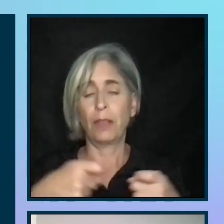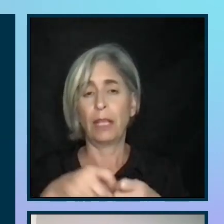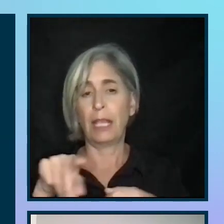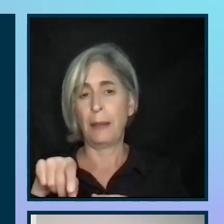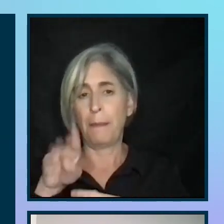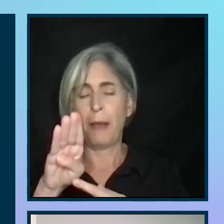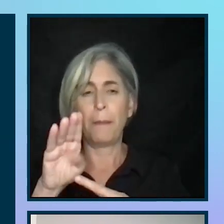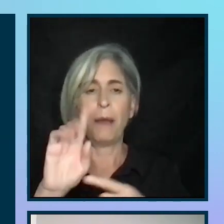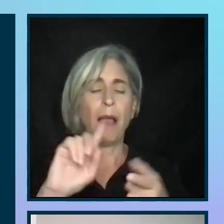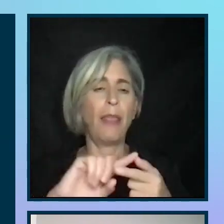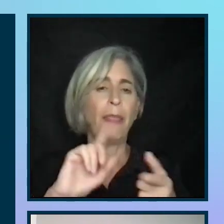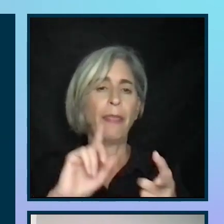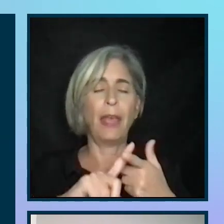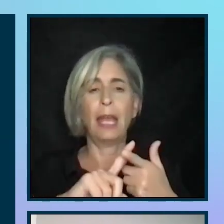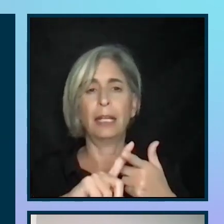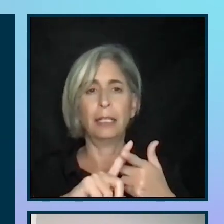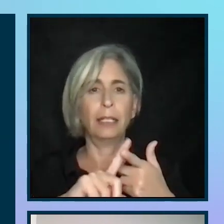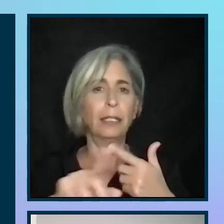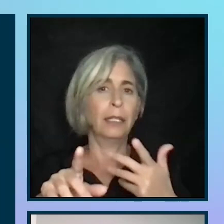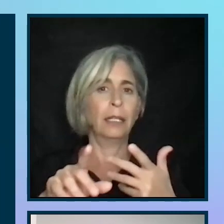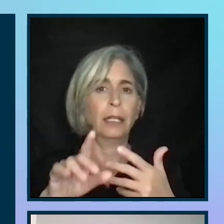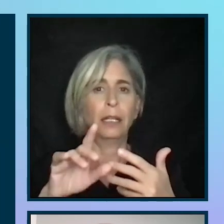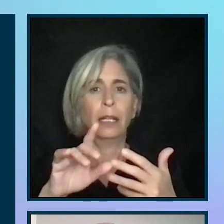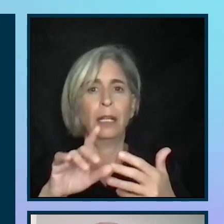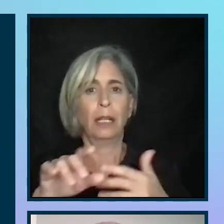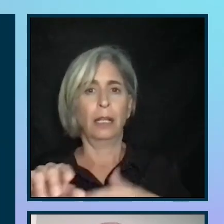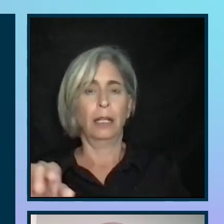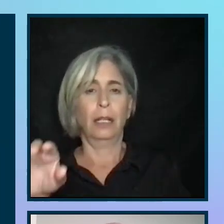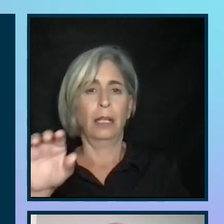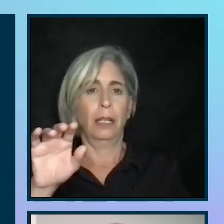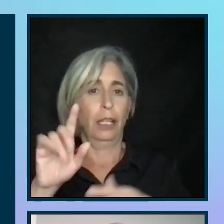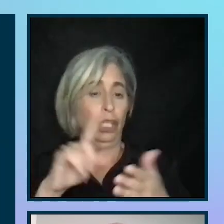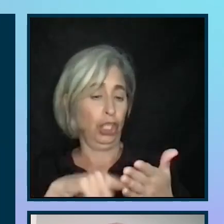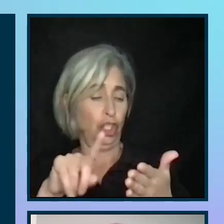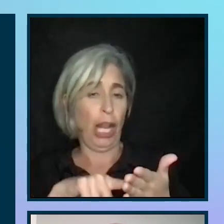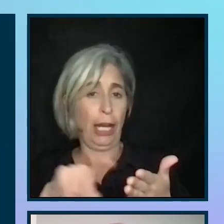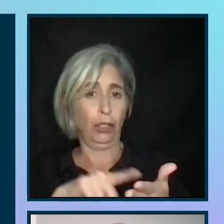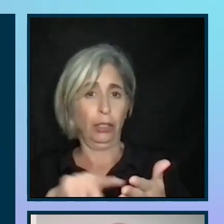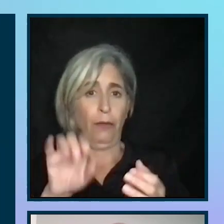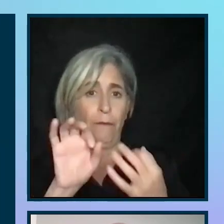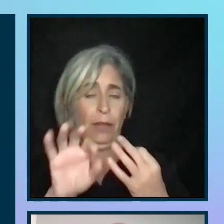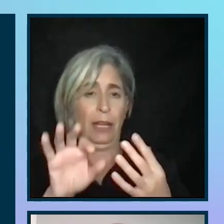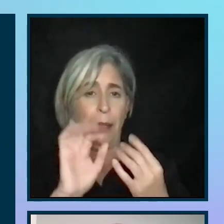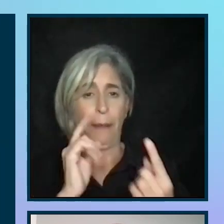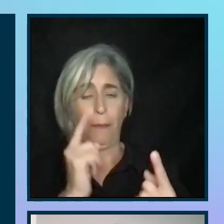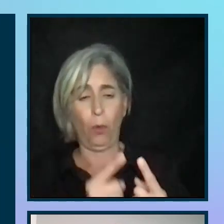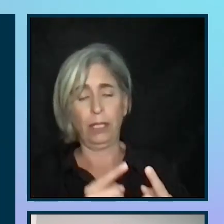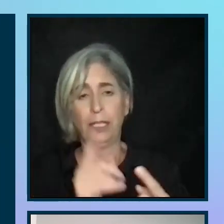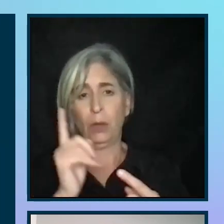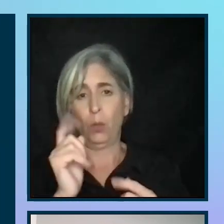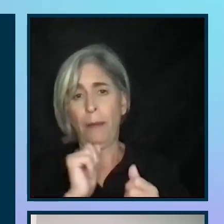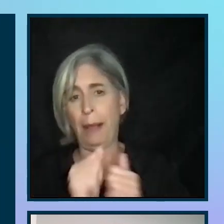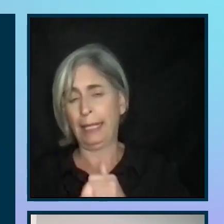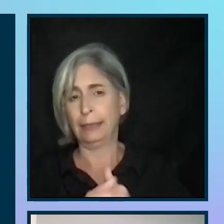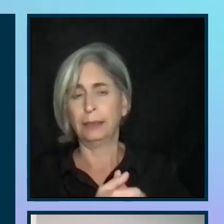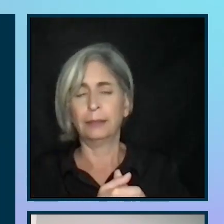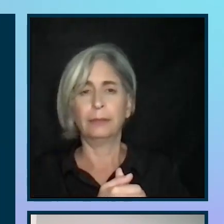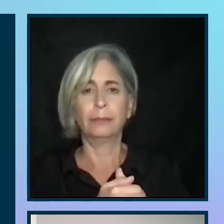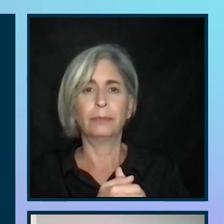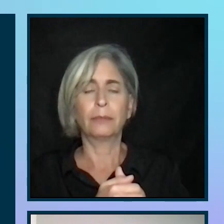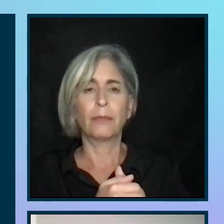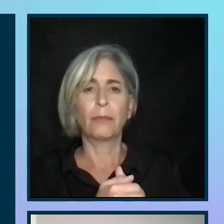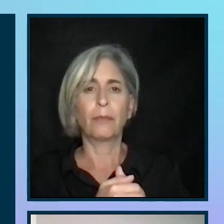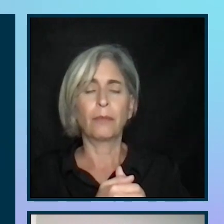starts running into the daisy ace checker, and it integrates all of those feedback points in one pass. So by having these